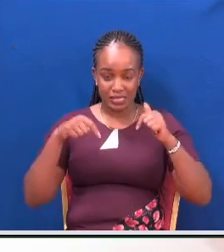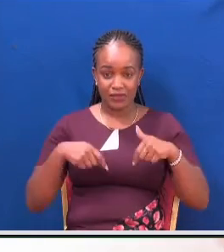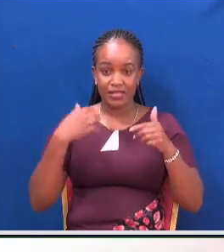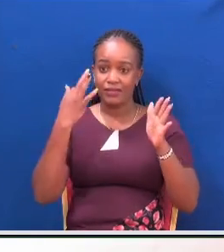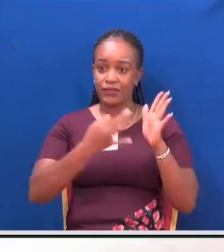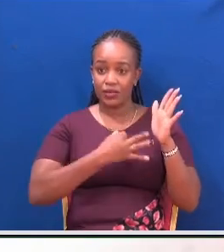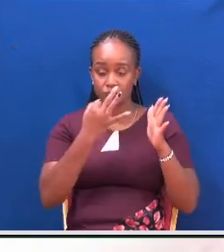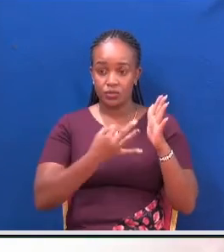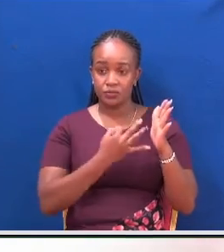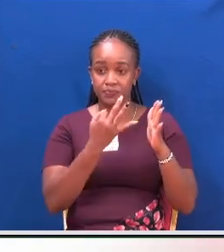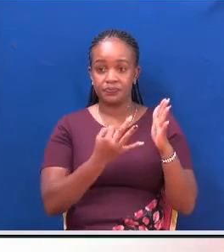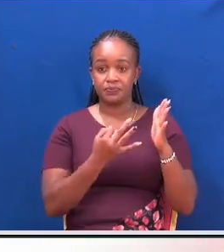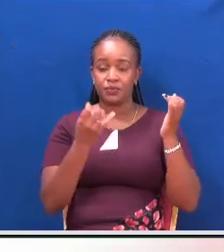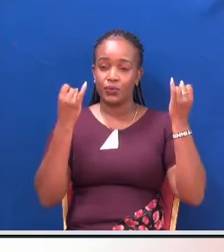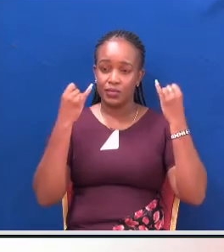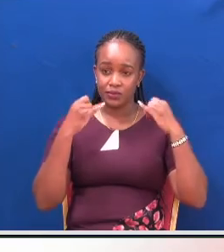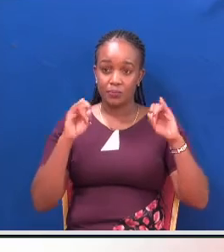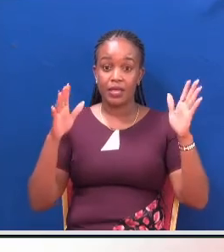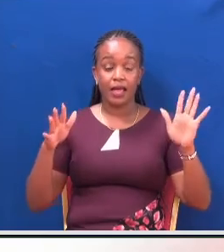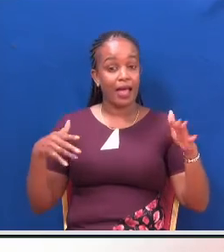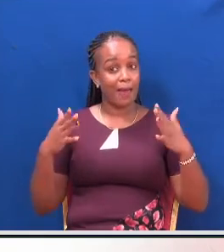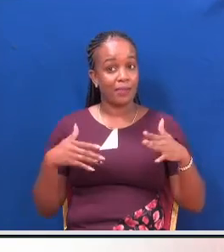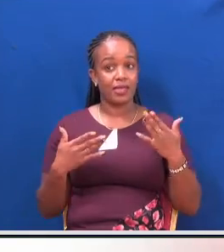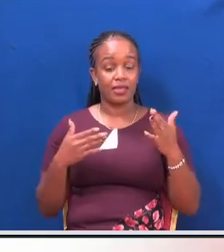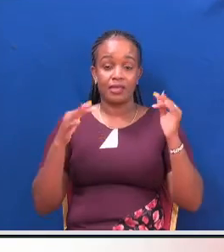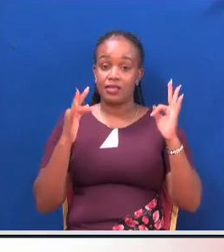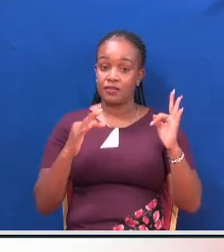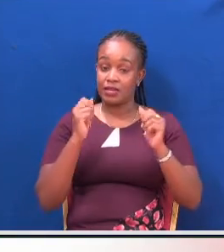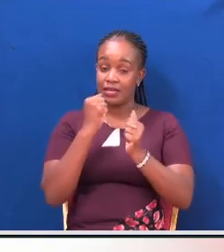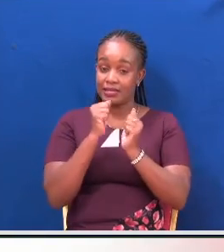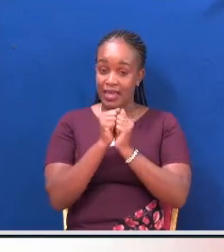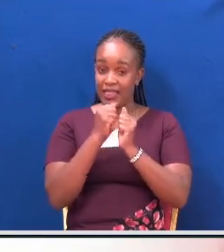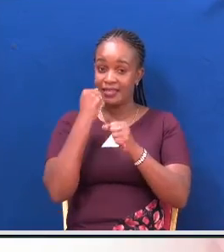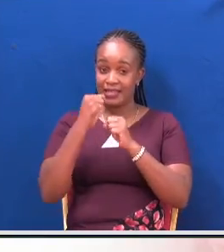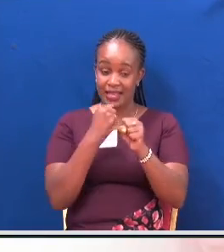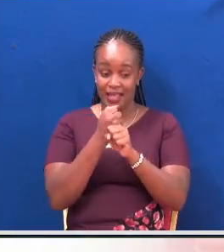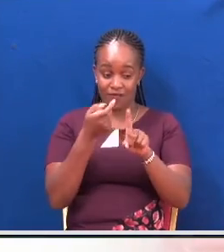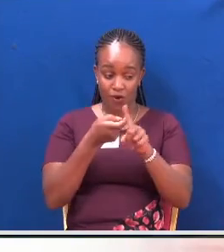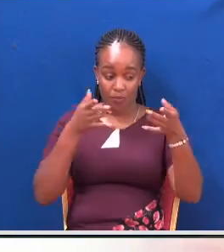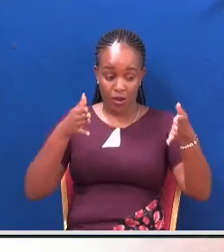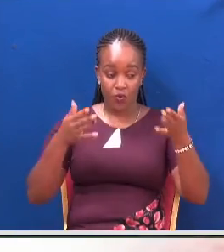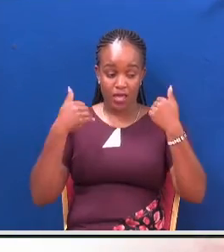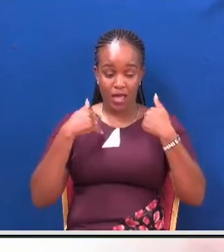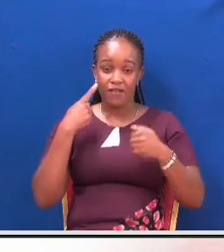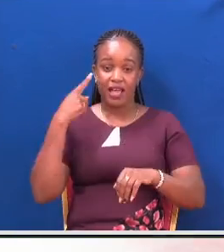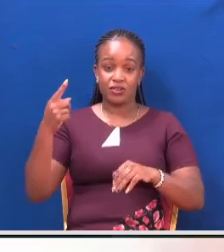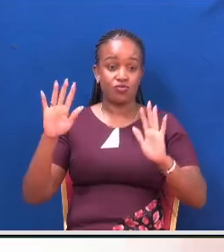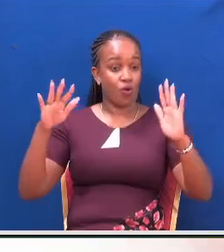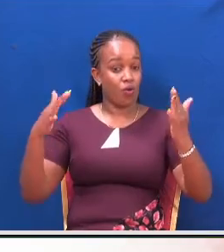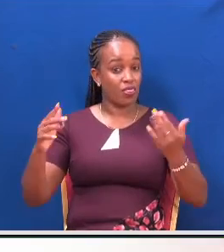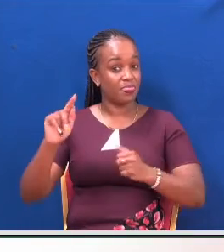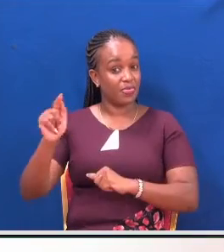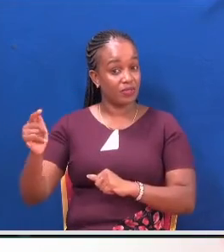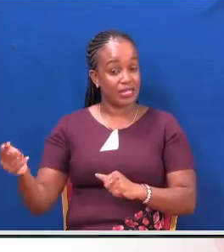So we'd be really, really, really happy if 10 years from now, there are hundreds or even thousands